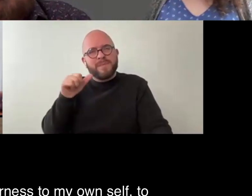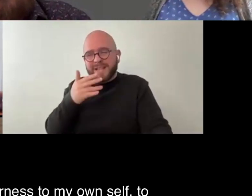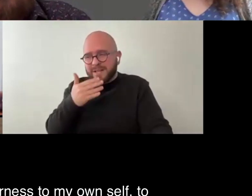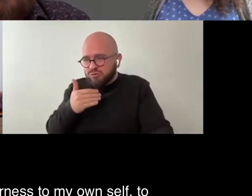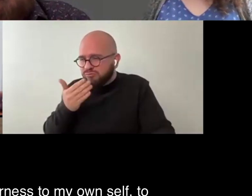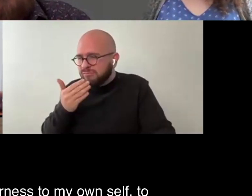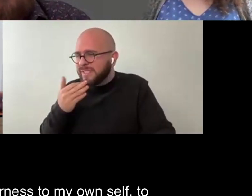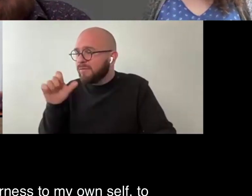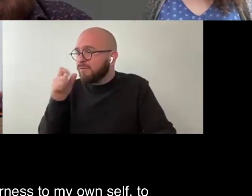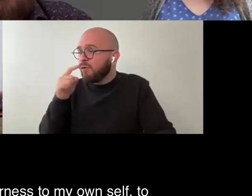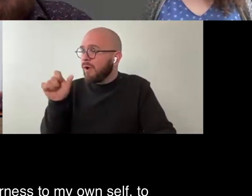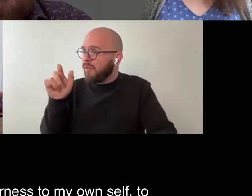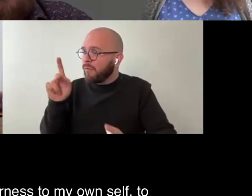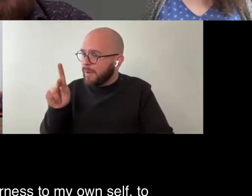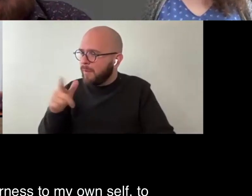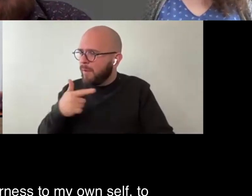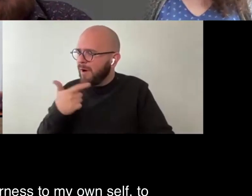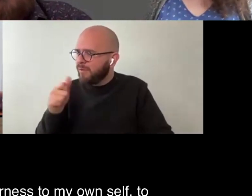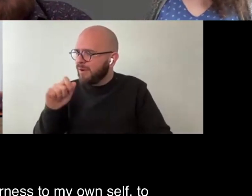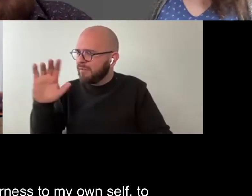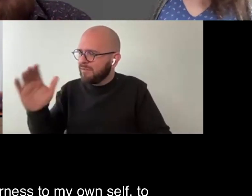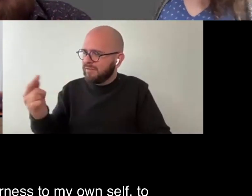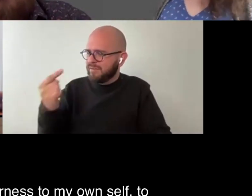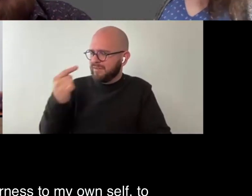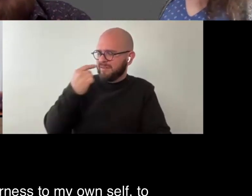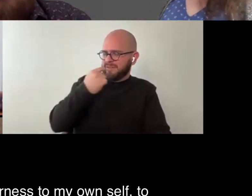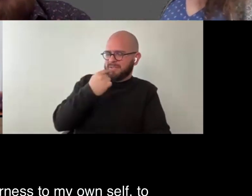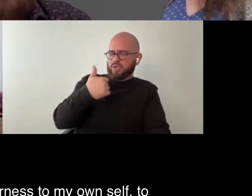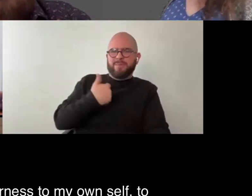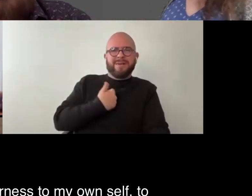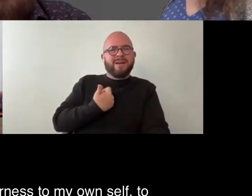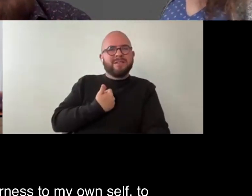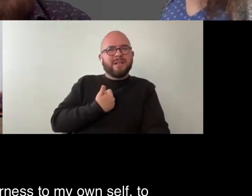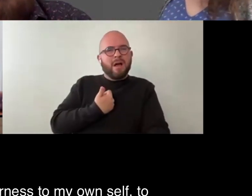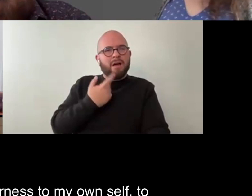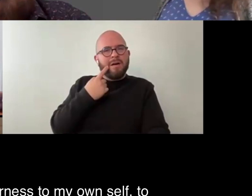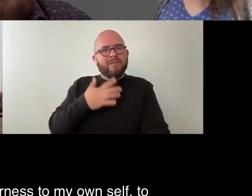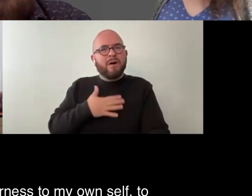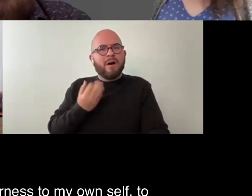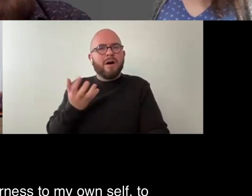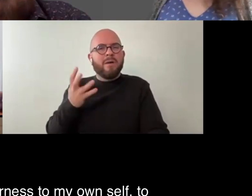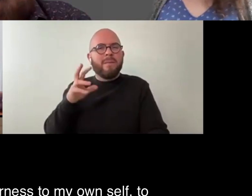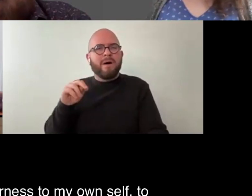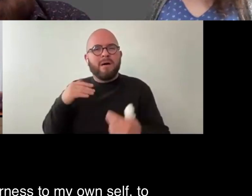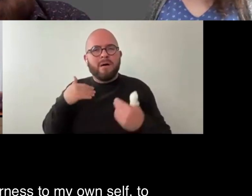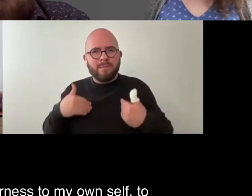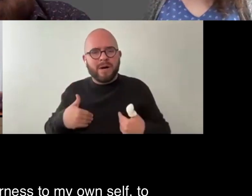tenderness to my own self, to my own body.